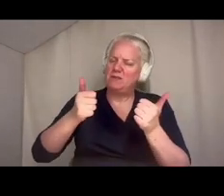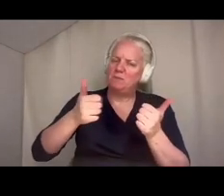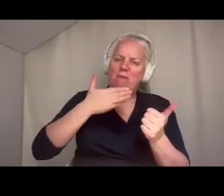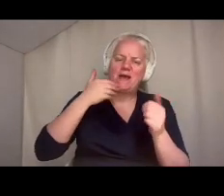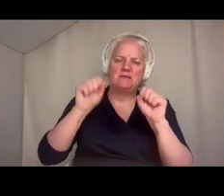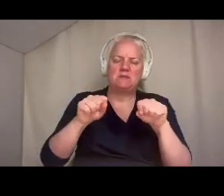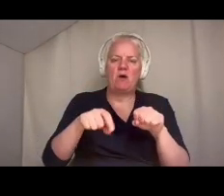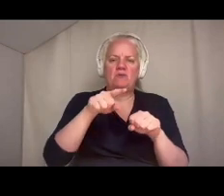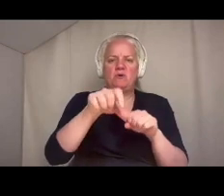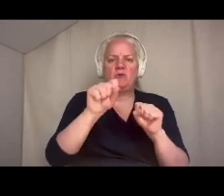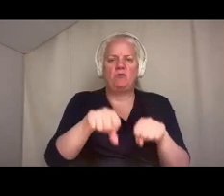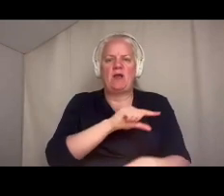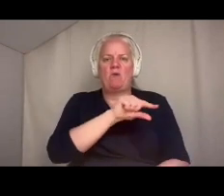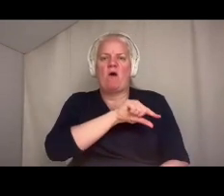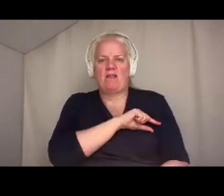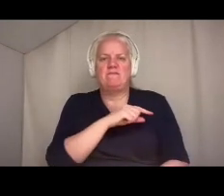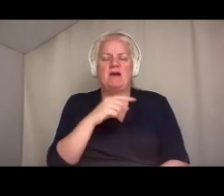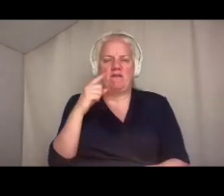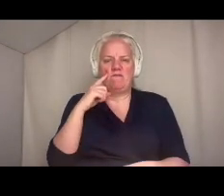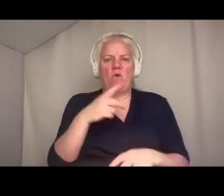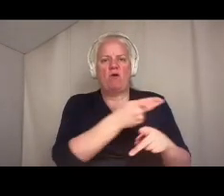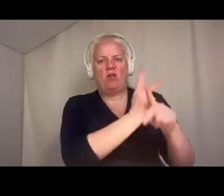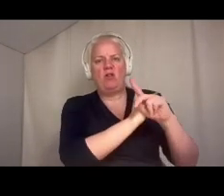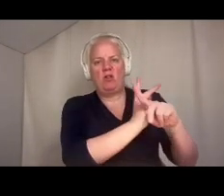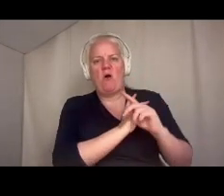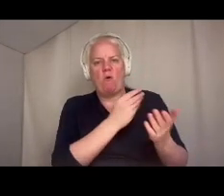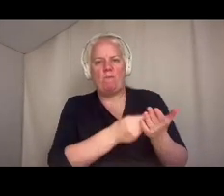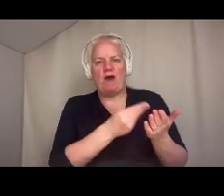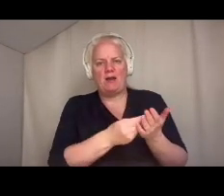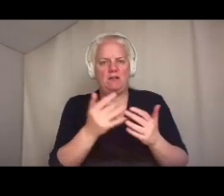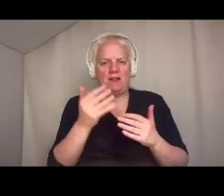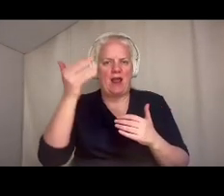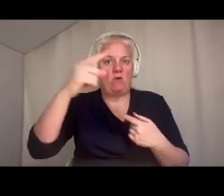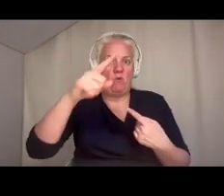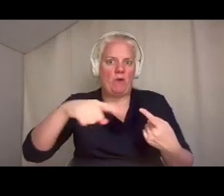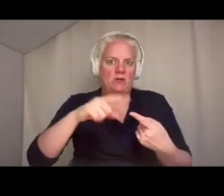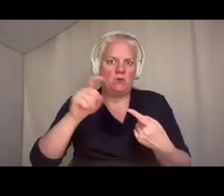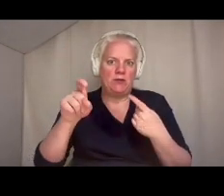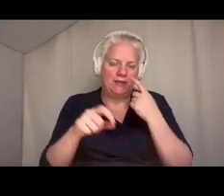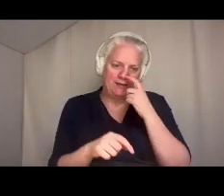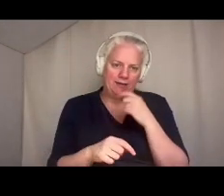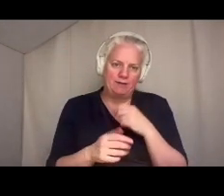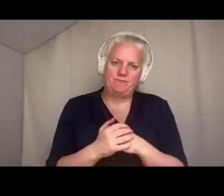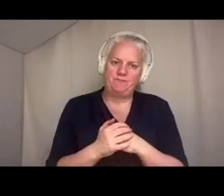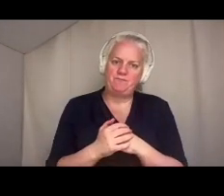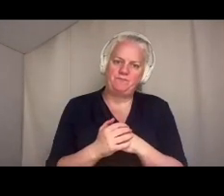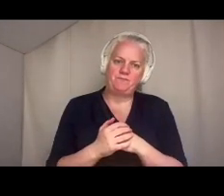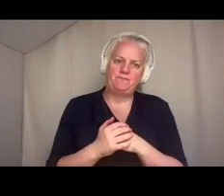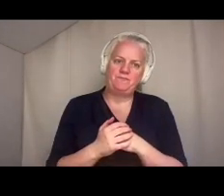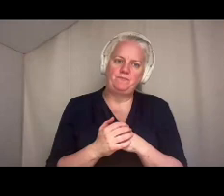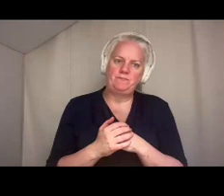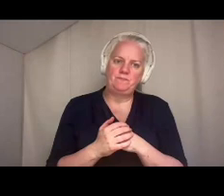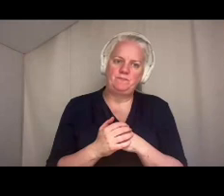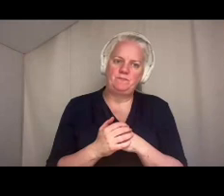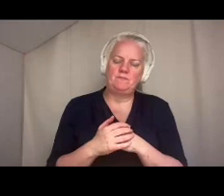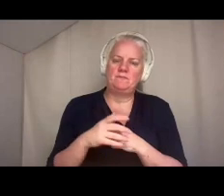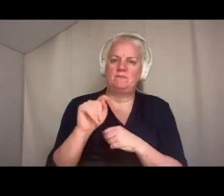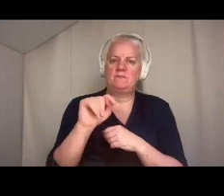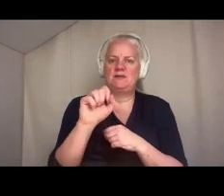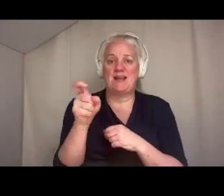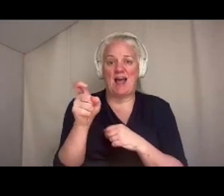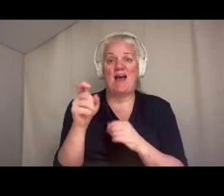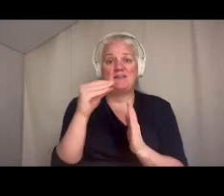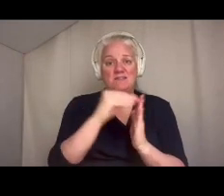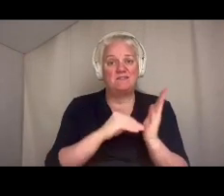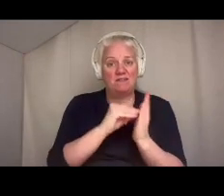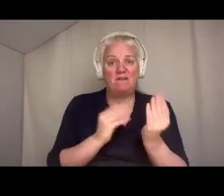for affordable credit when you need it. Tax filing reduces the risk of identity theft